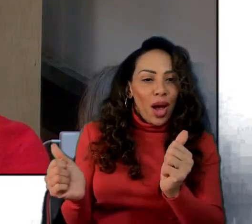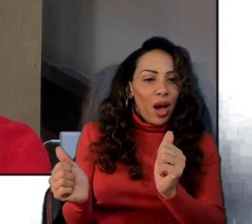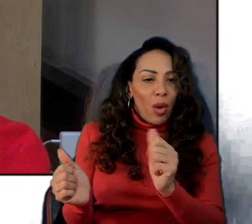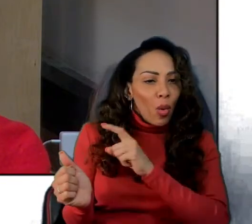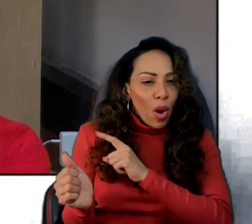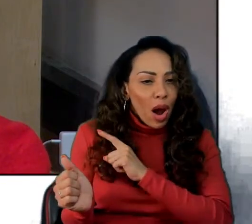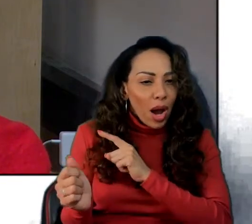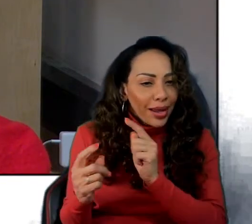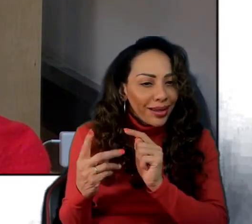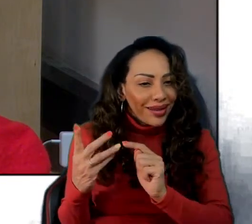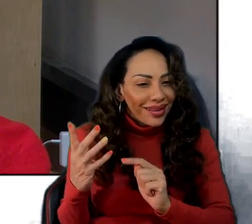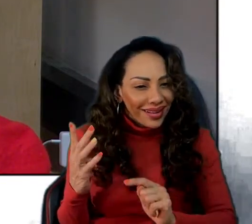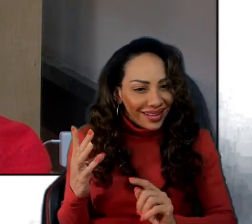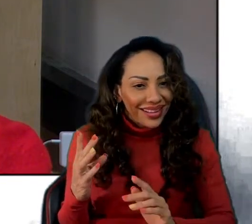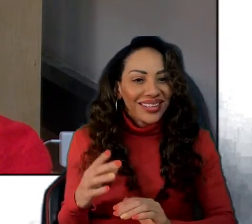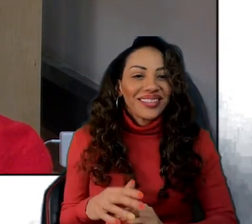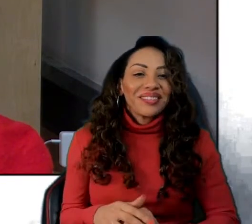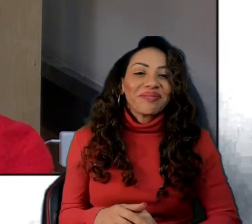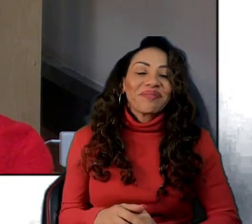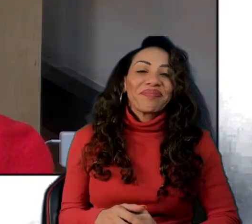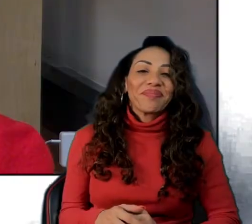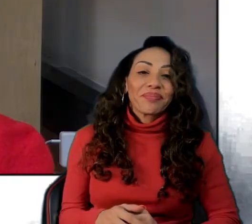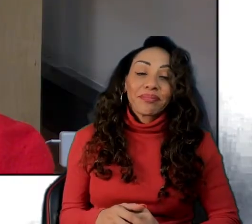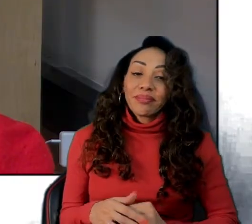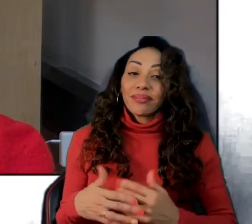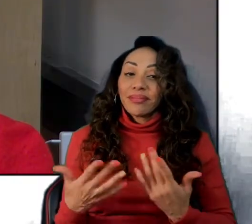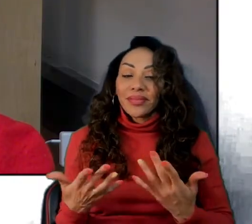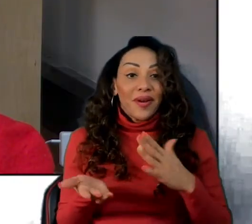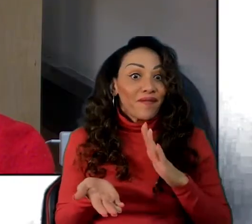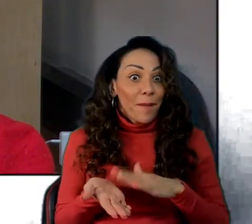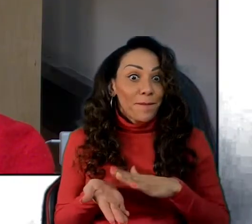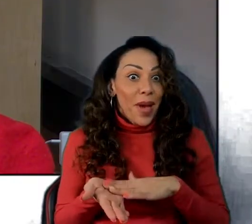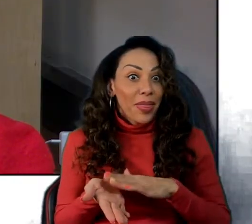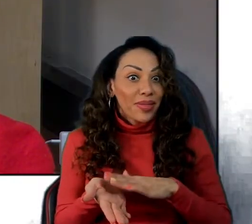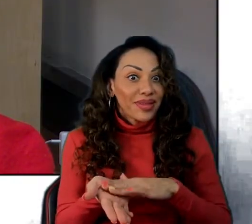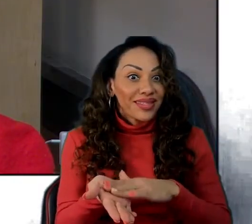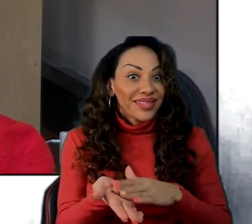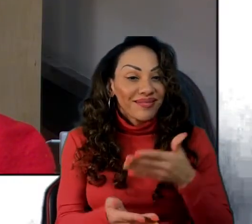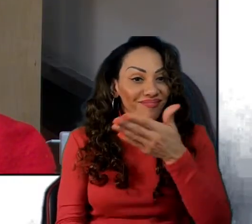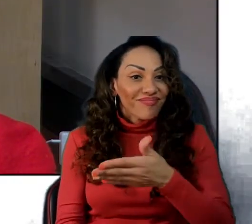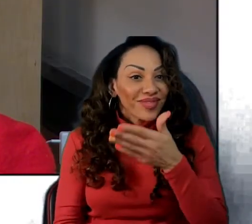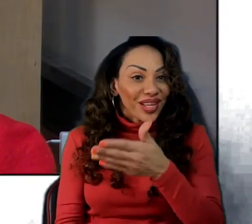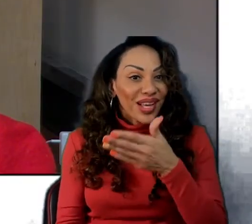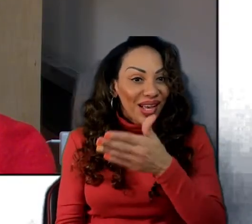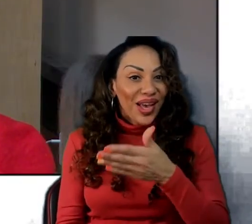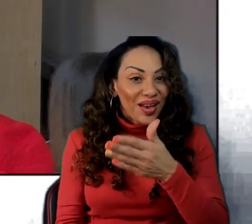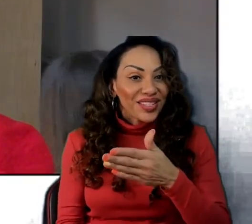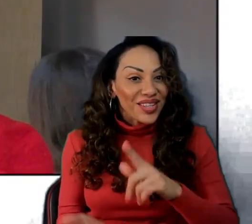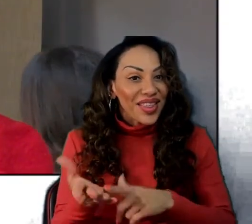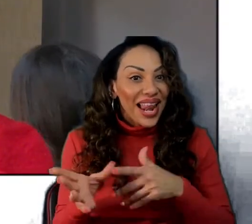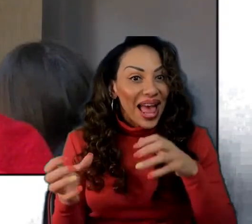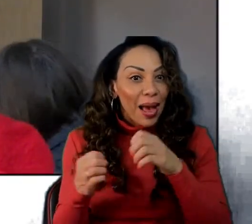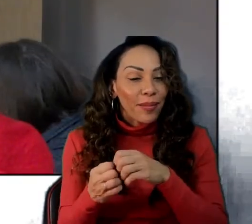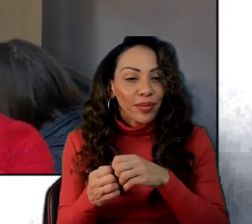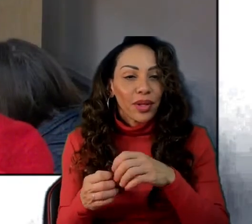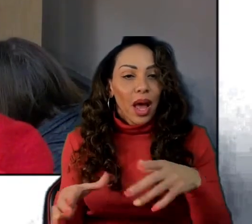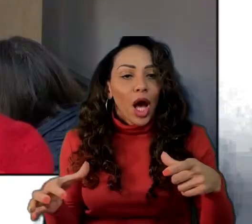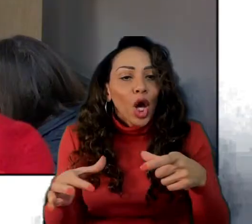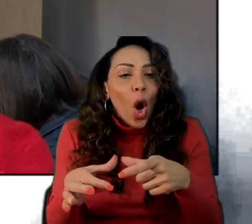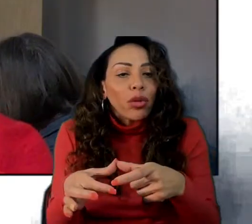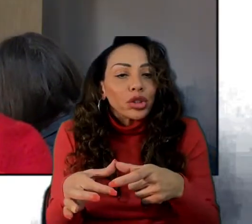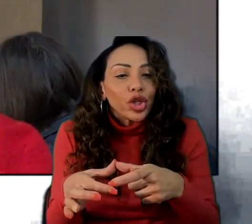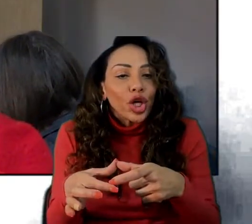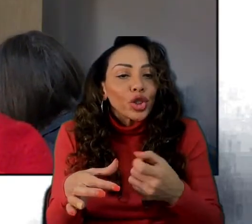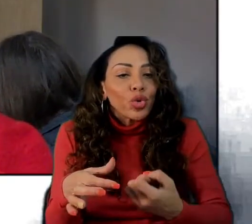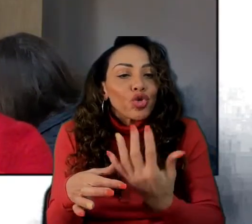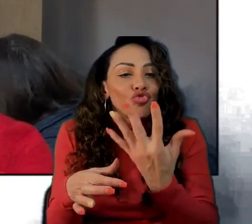like, for months, like we were going into the lab and as we were growing our cultures, we had to count them. So